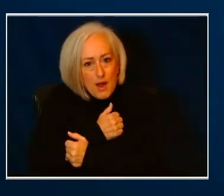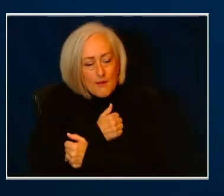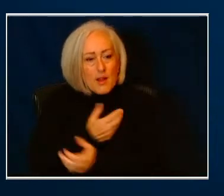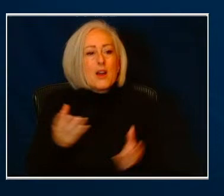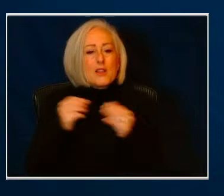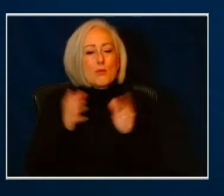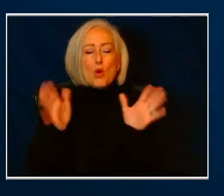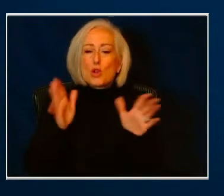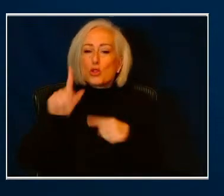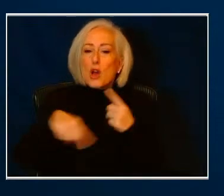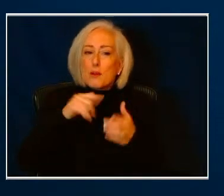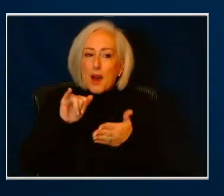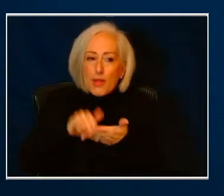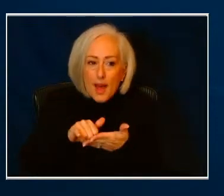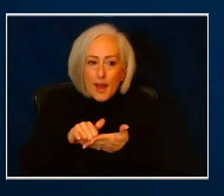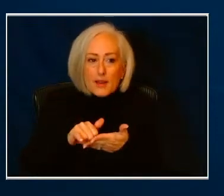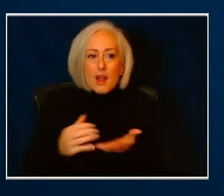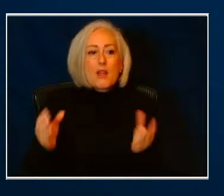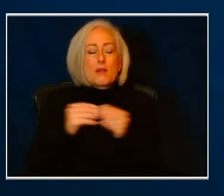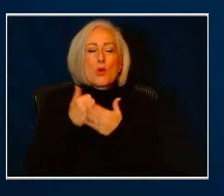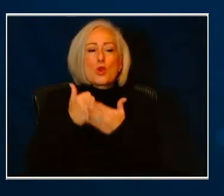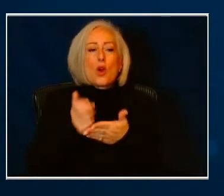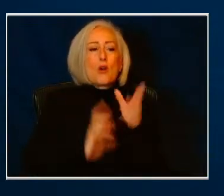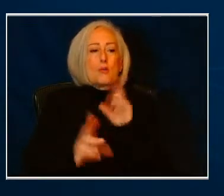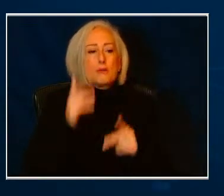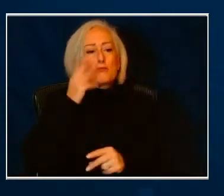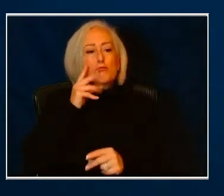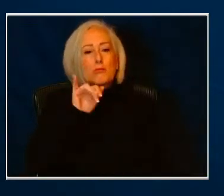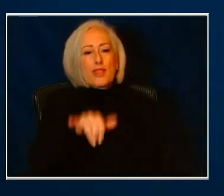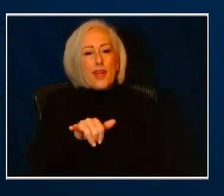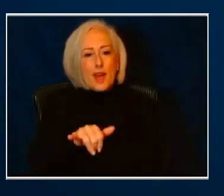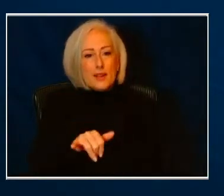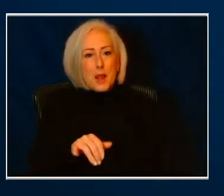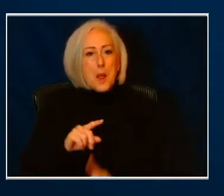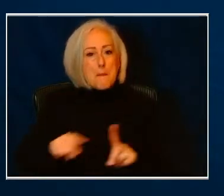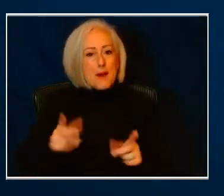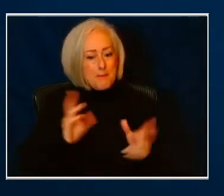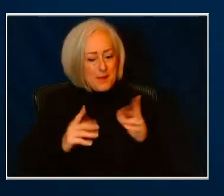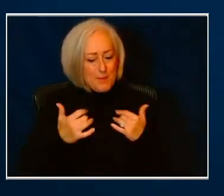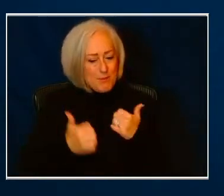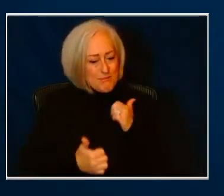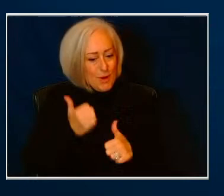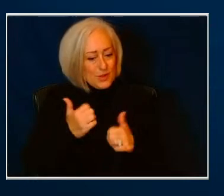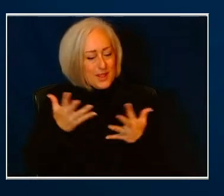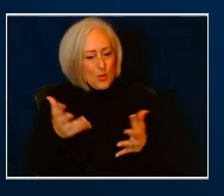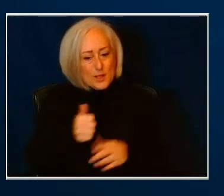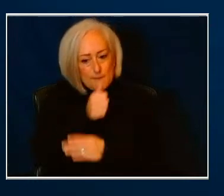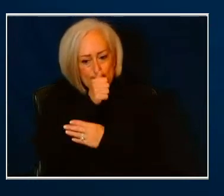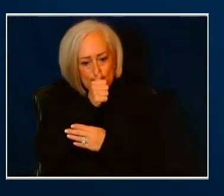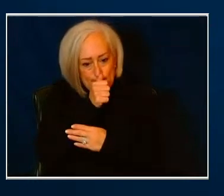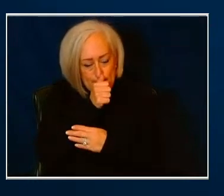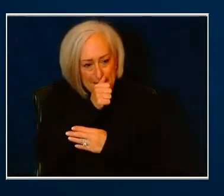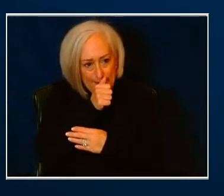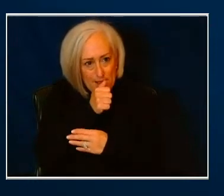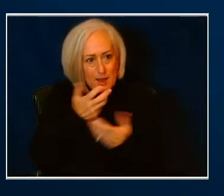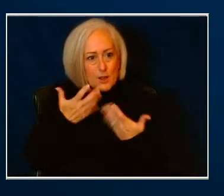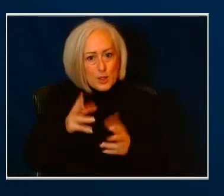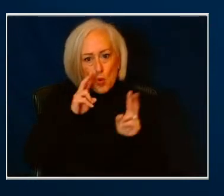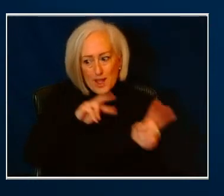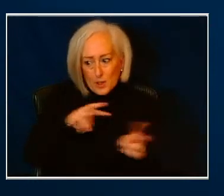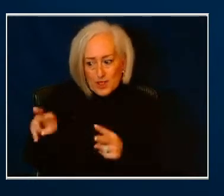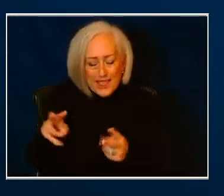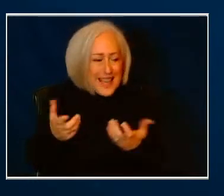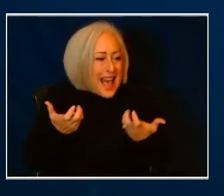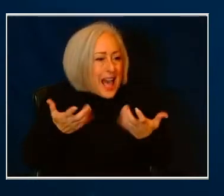who are going through it. But the inclination is to be so private because you want to protect that person. Like I wouldn't want anyone to see my dad vulnerable. He was always